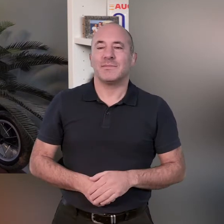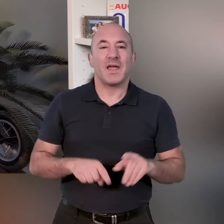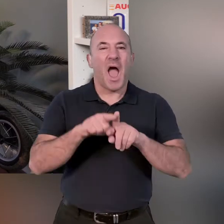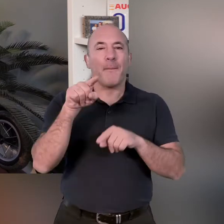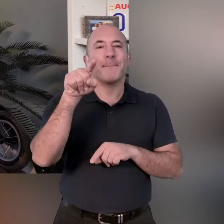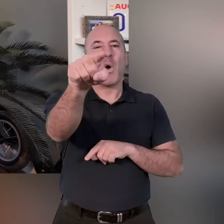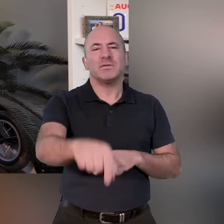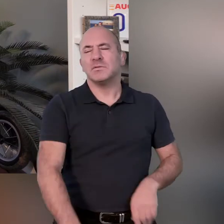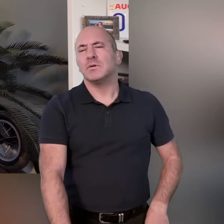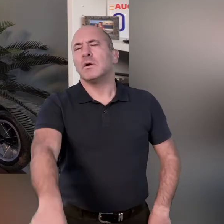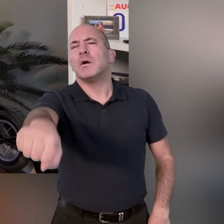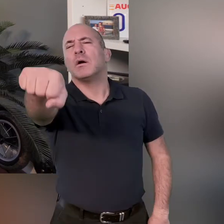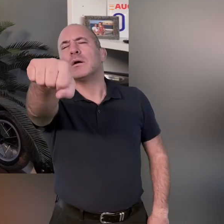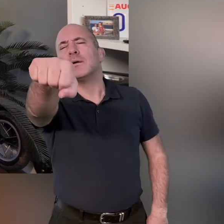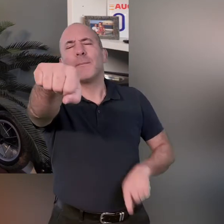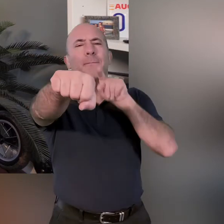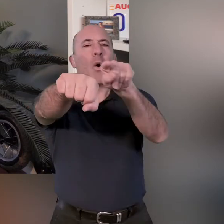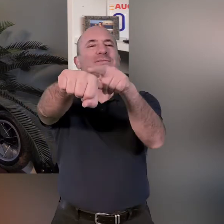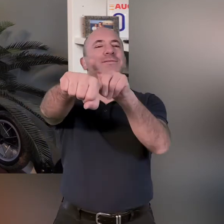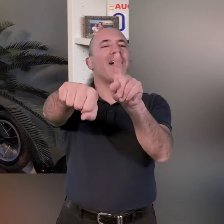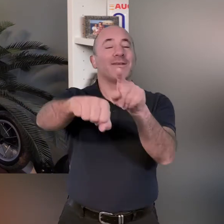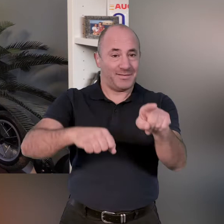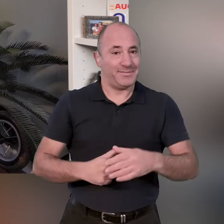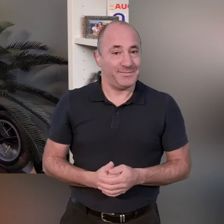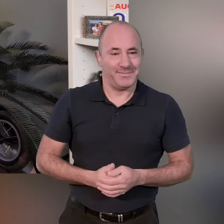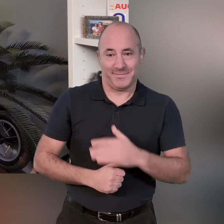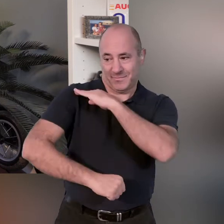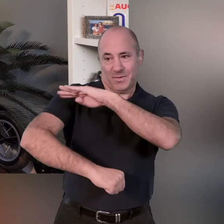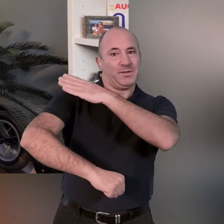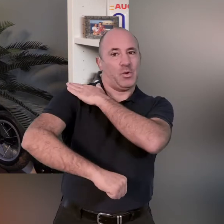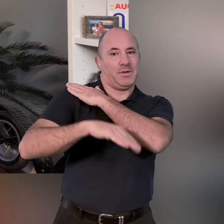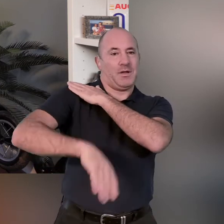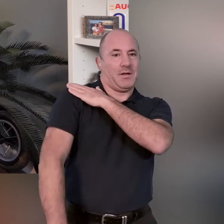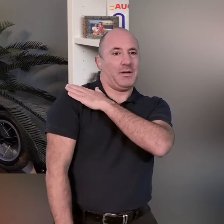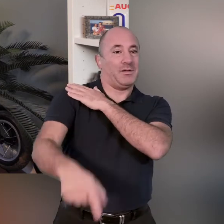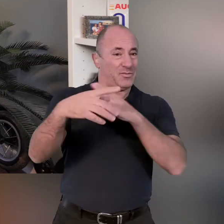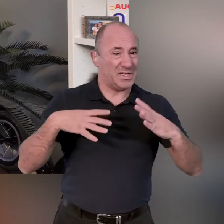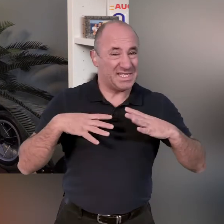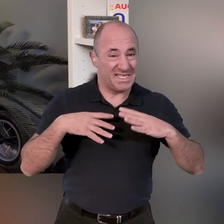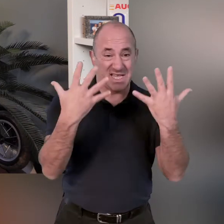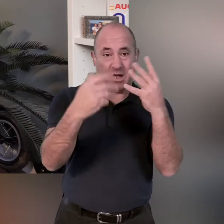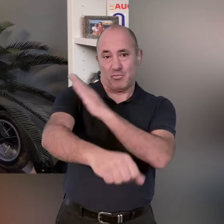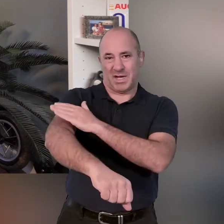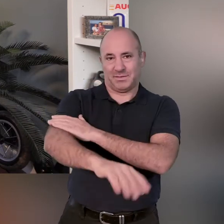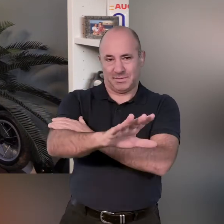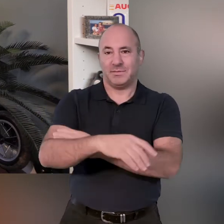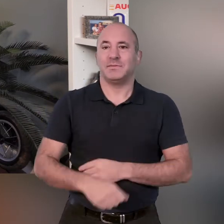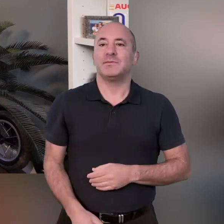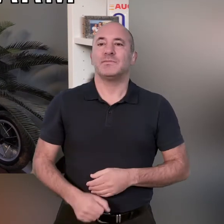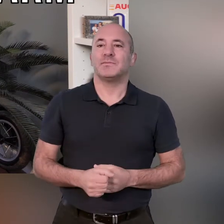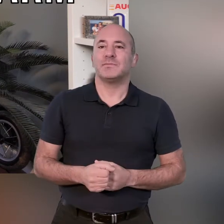So it's like you're pointing towards something in the distance, but at shoulder height. Are you ready? 10 on the first arm, off we go. 1,